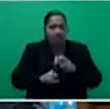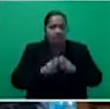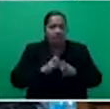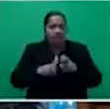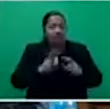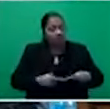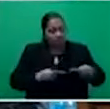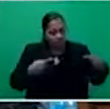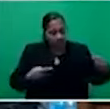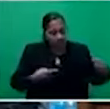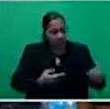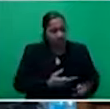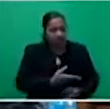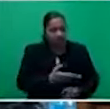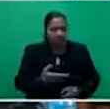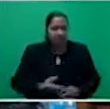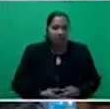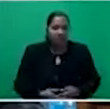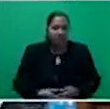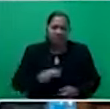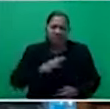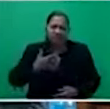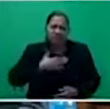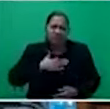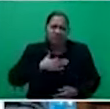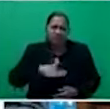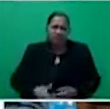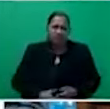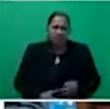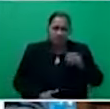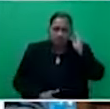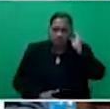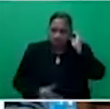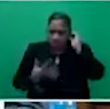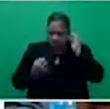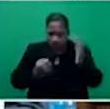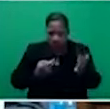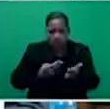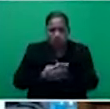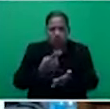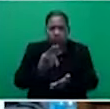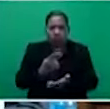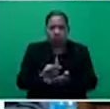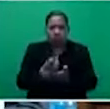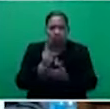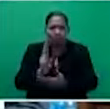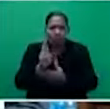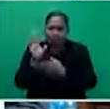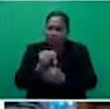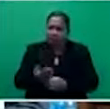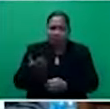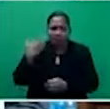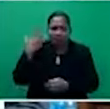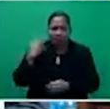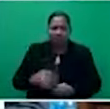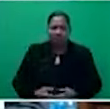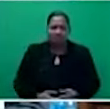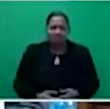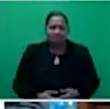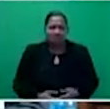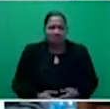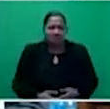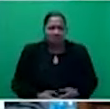opposition. They don't want to actually get a true representation of the past. The entire thesis